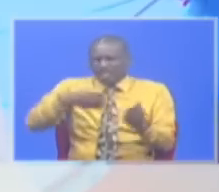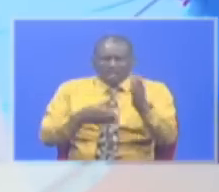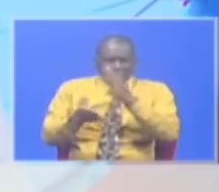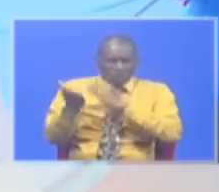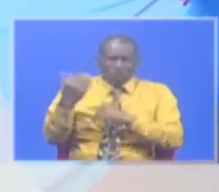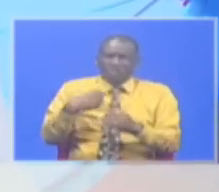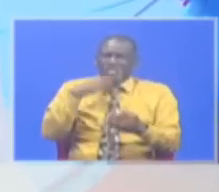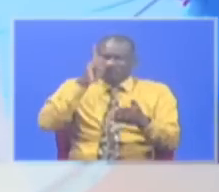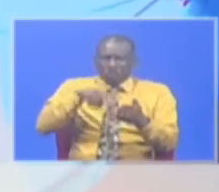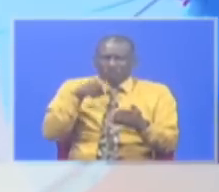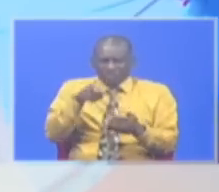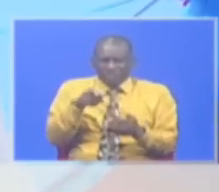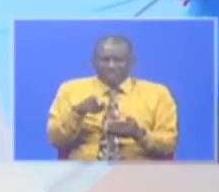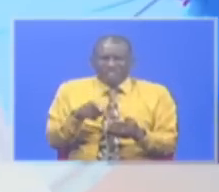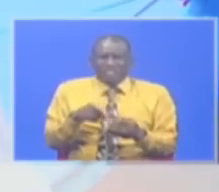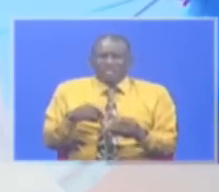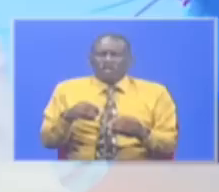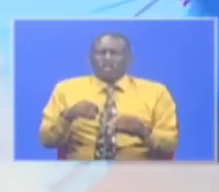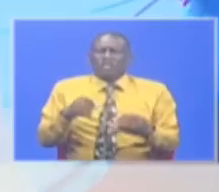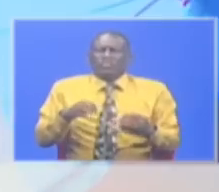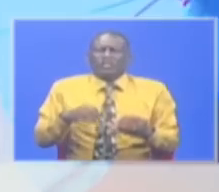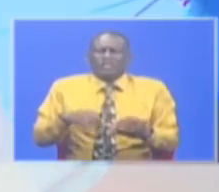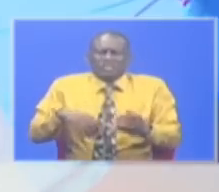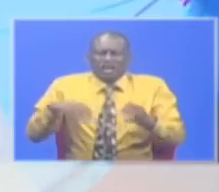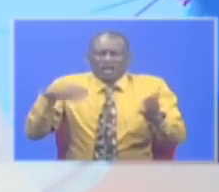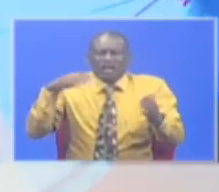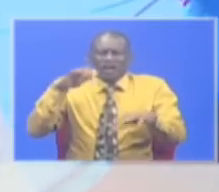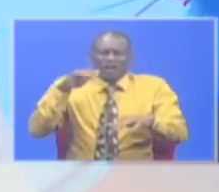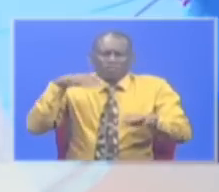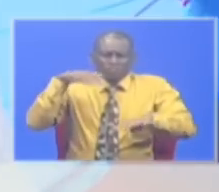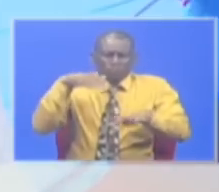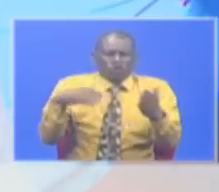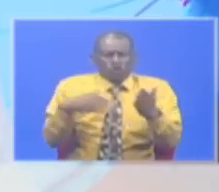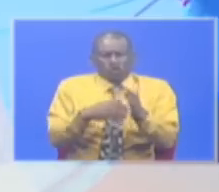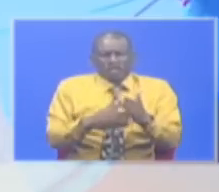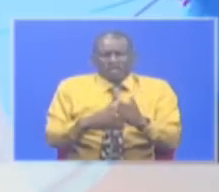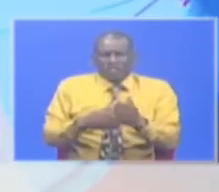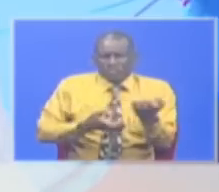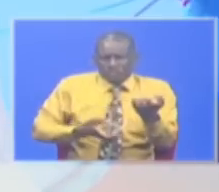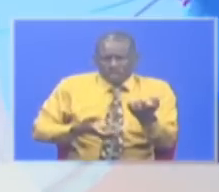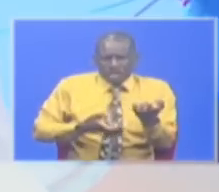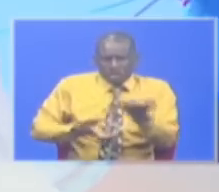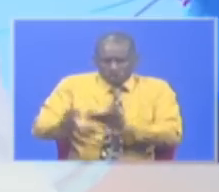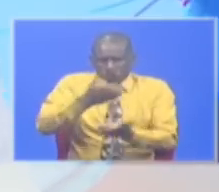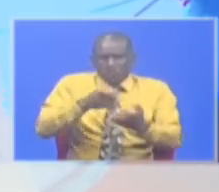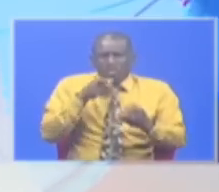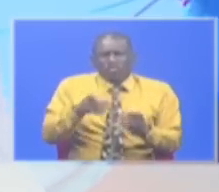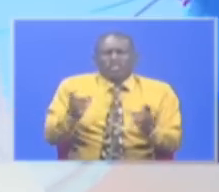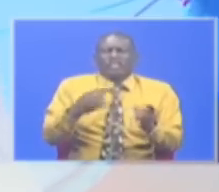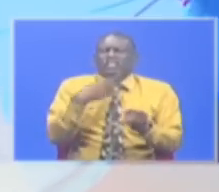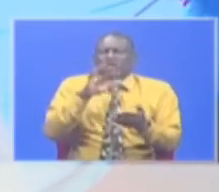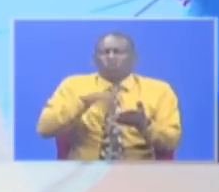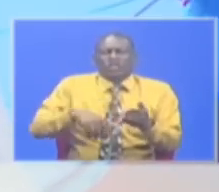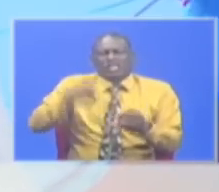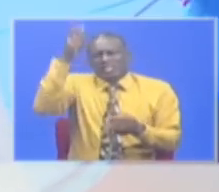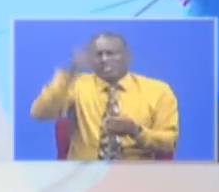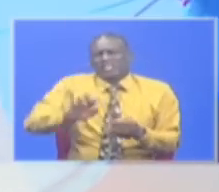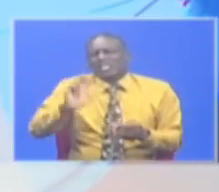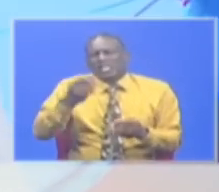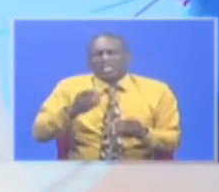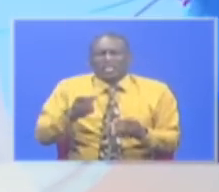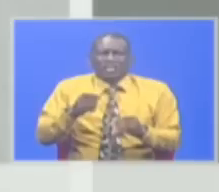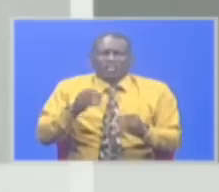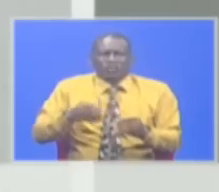as a bandit economy. Whichever way you look at it, there's no denying that justice in Kenya is for sale. Here is my report.